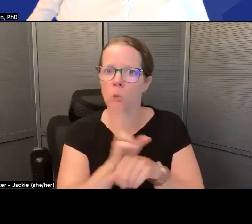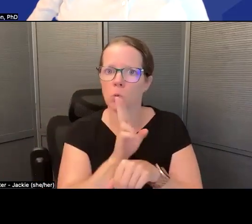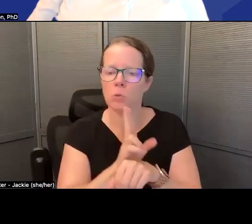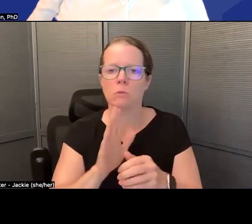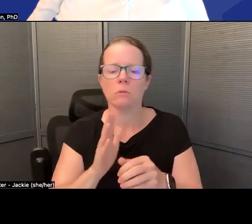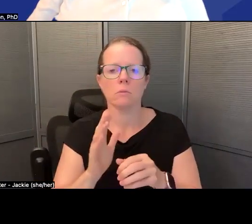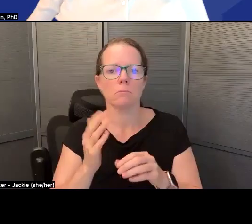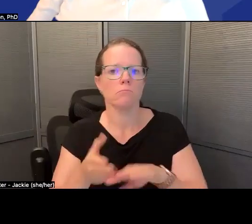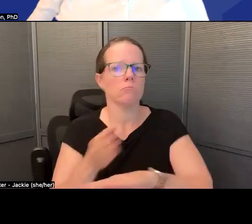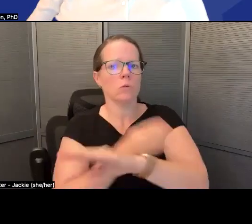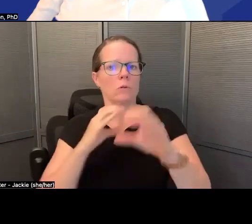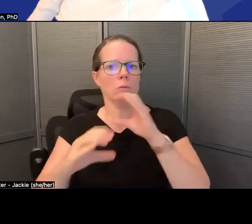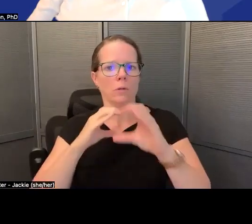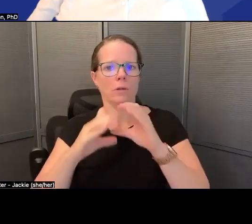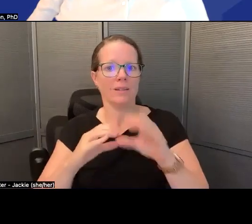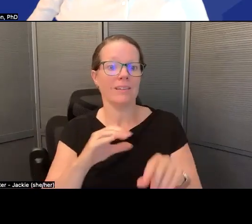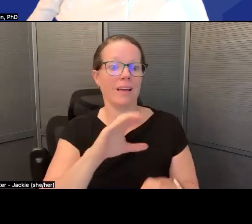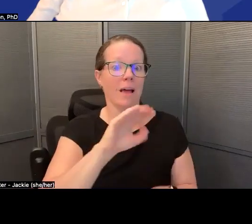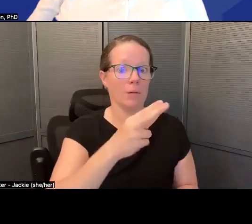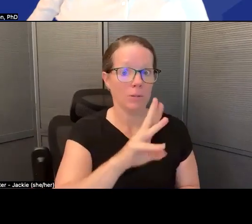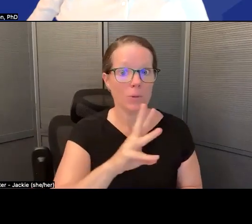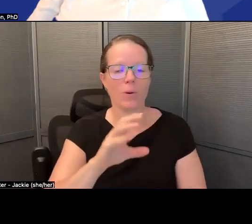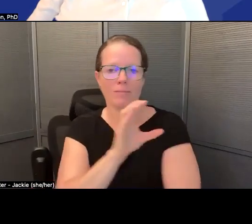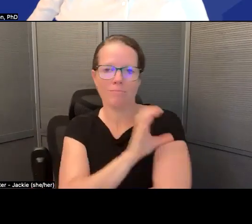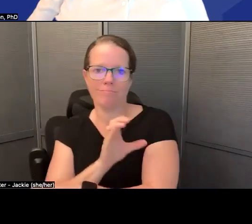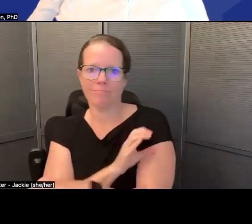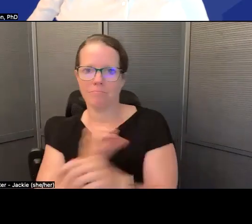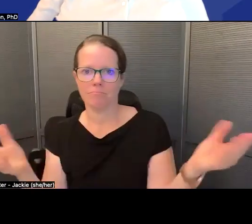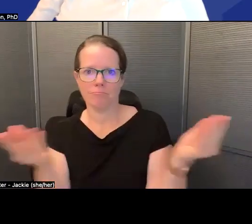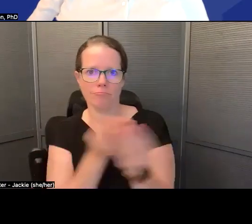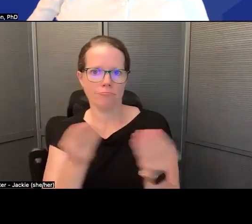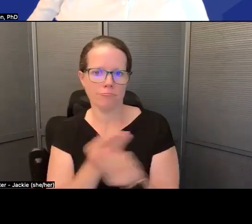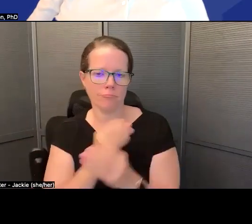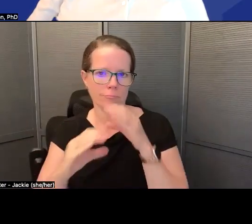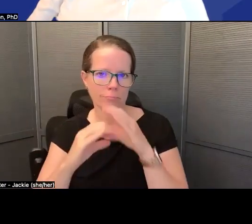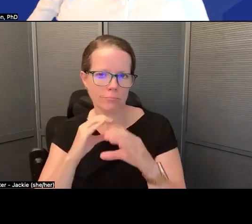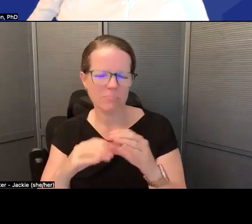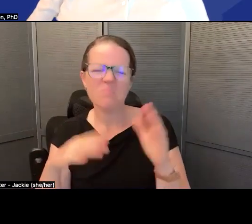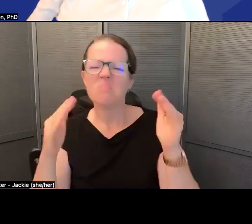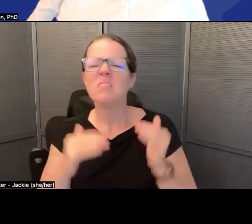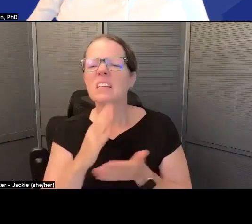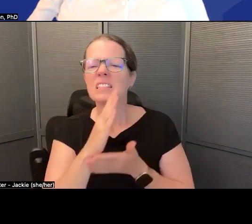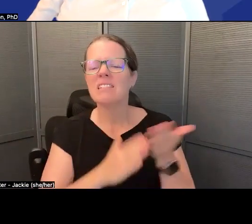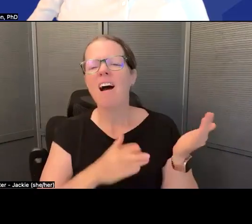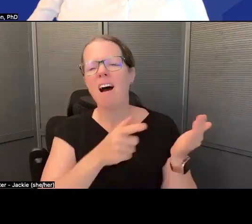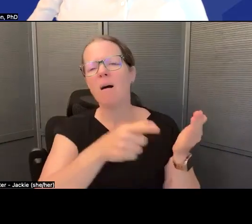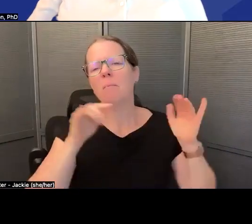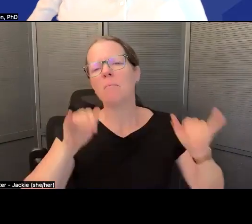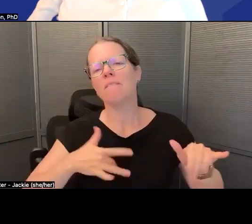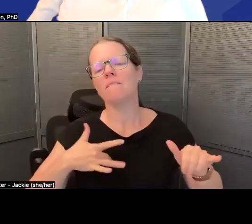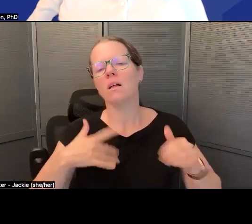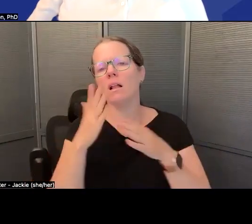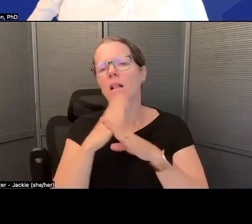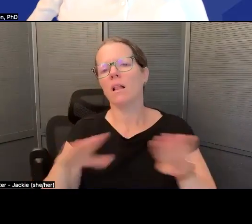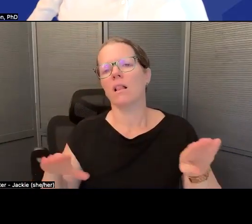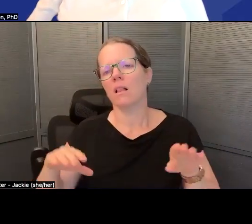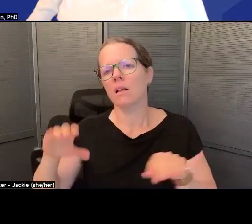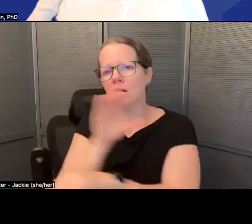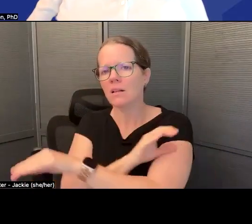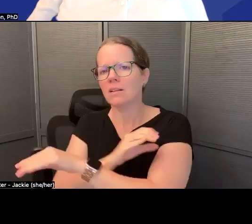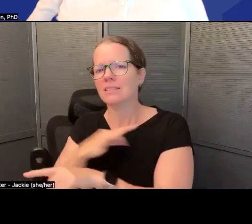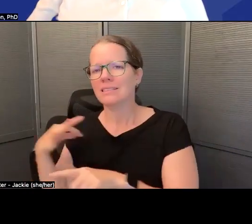still felt a divide between clinical staff and the mental health workers that undermined